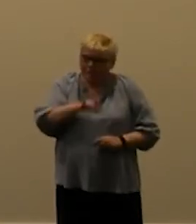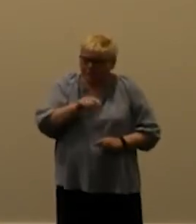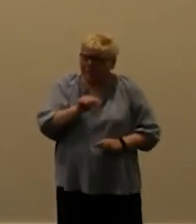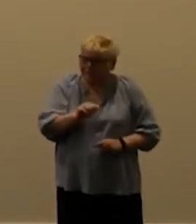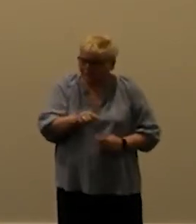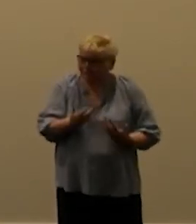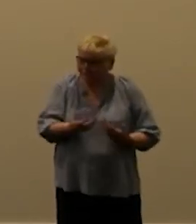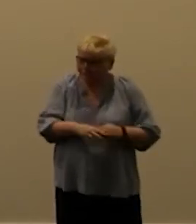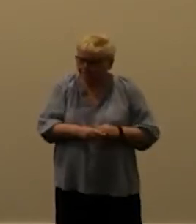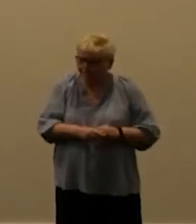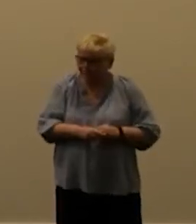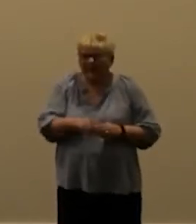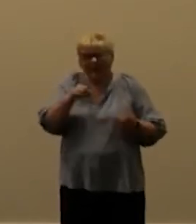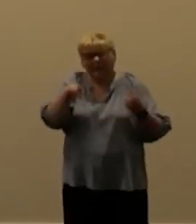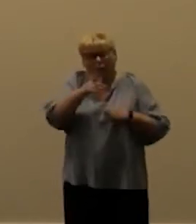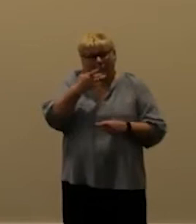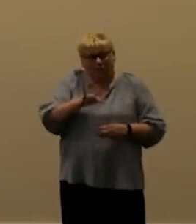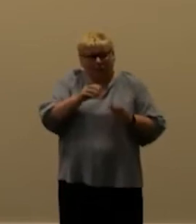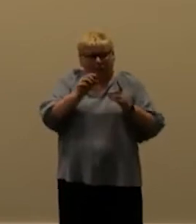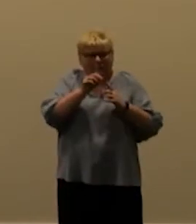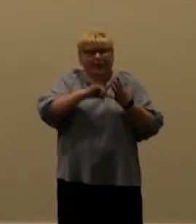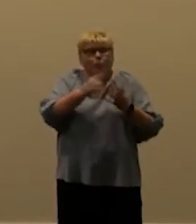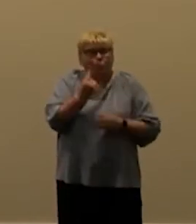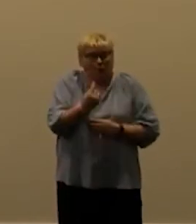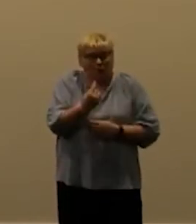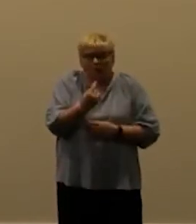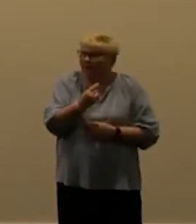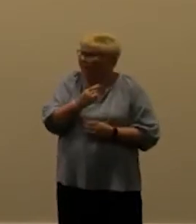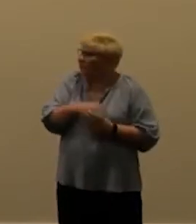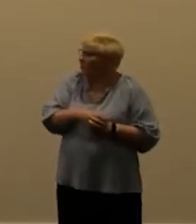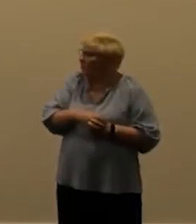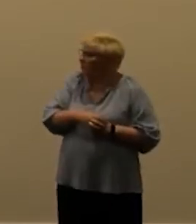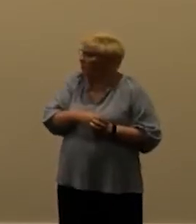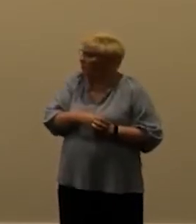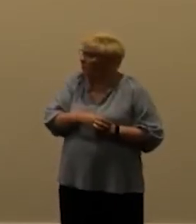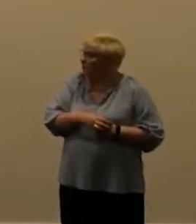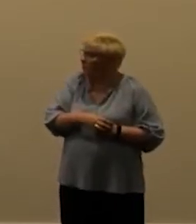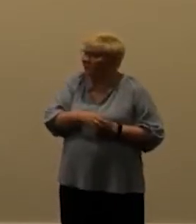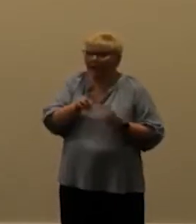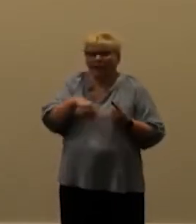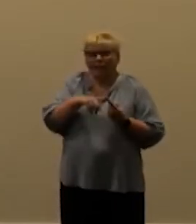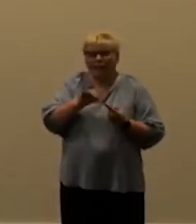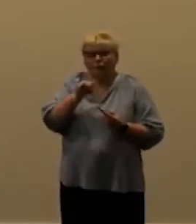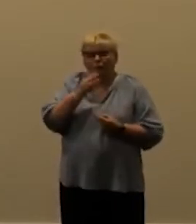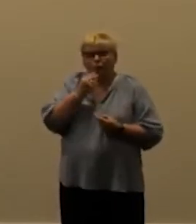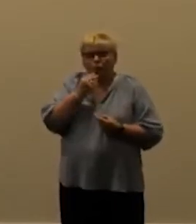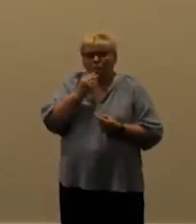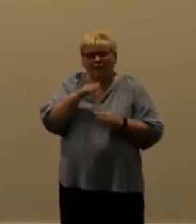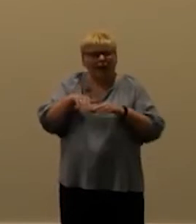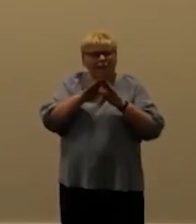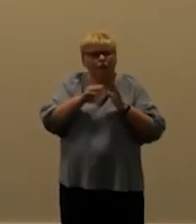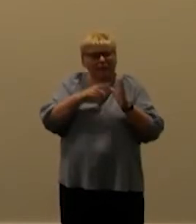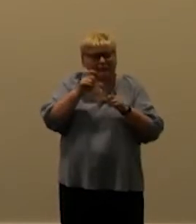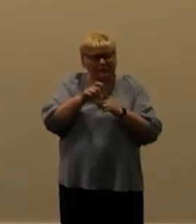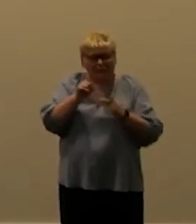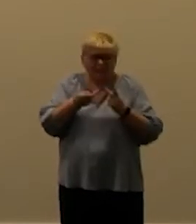So, if you're familiar with VS Code PS1, that's probably my text editor of choice. You're probably going to want to use Azure AD as another key tool,